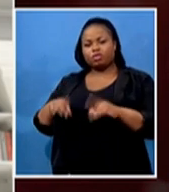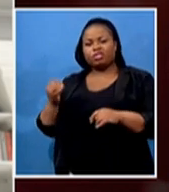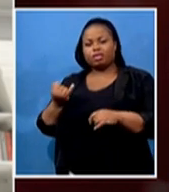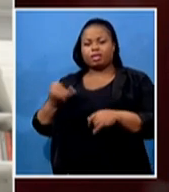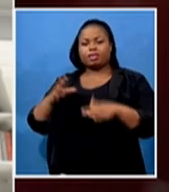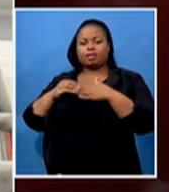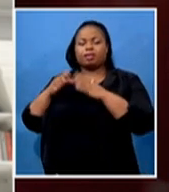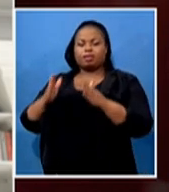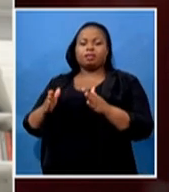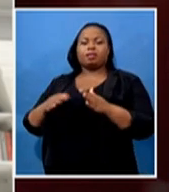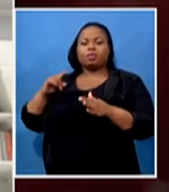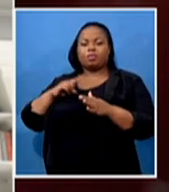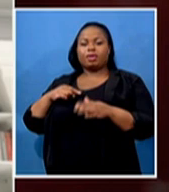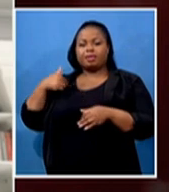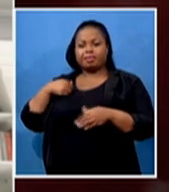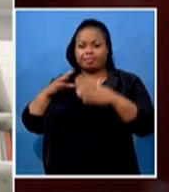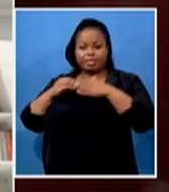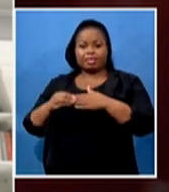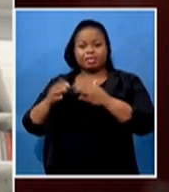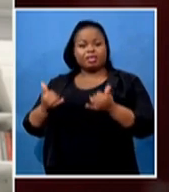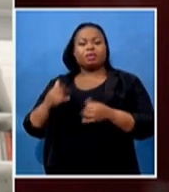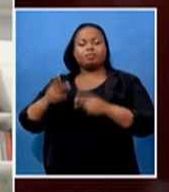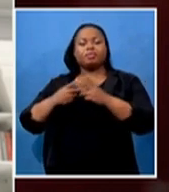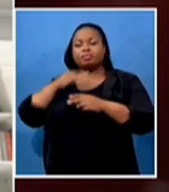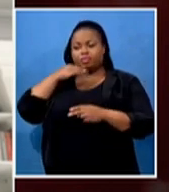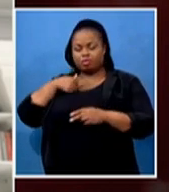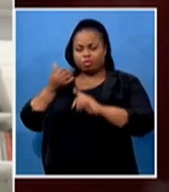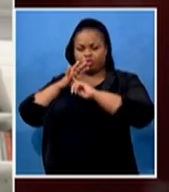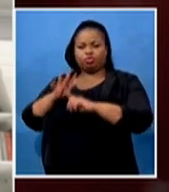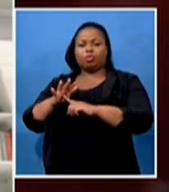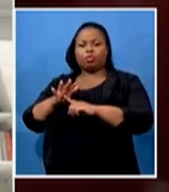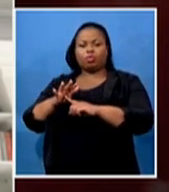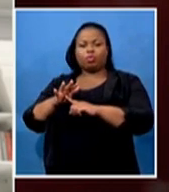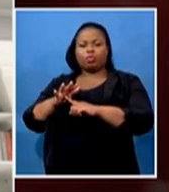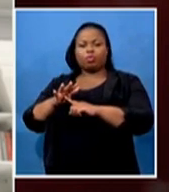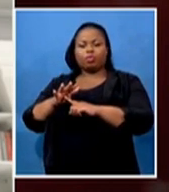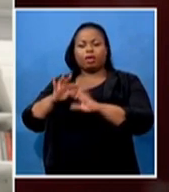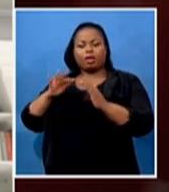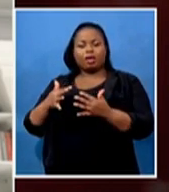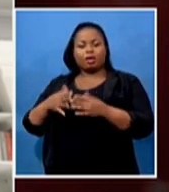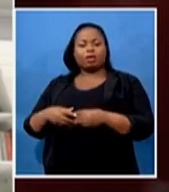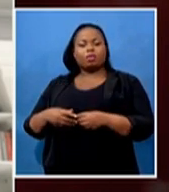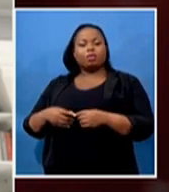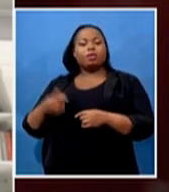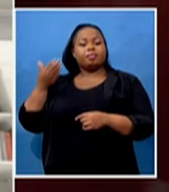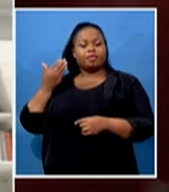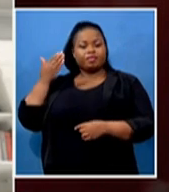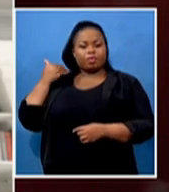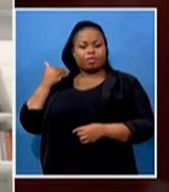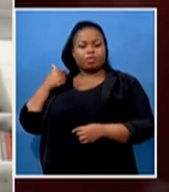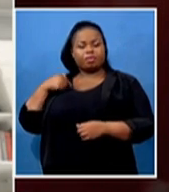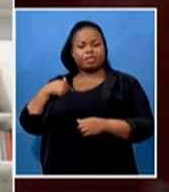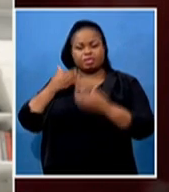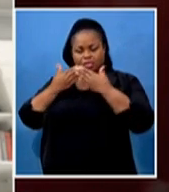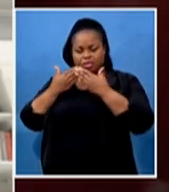I must also demonstrate with my academic track record, you know, the fact that I know how tough it is to do